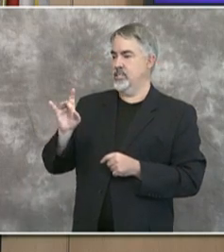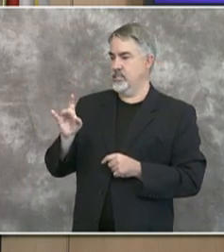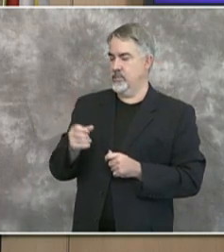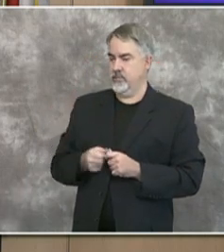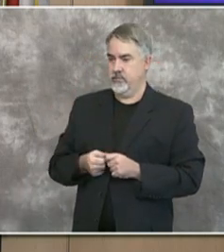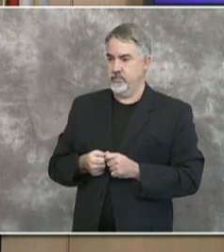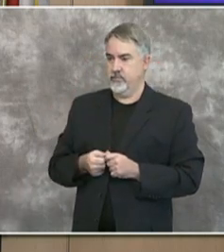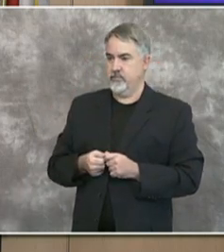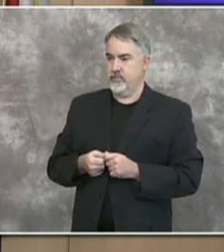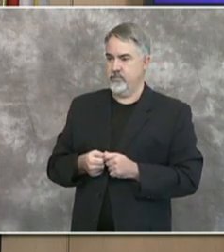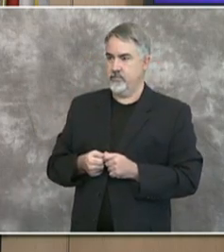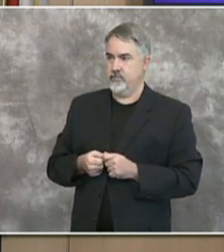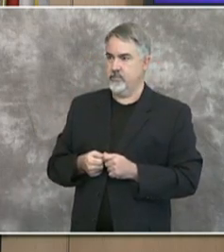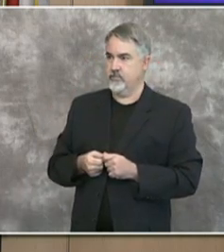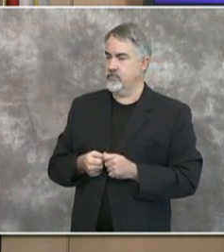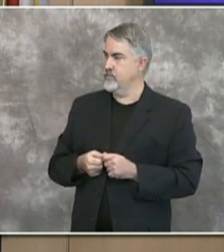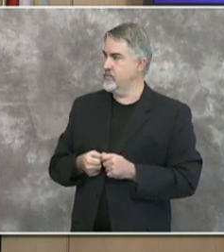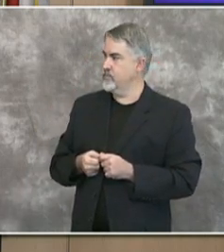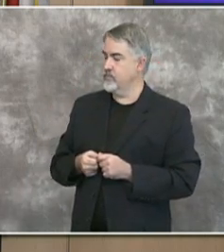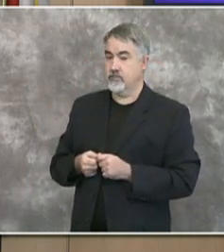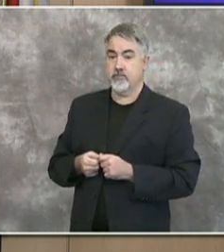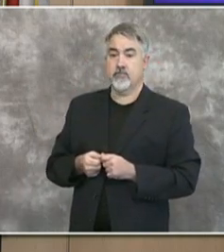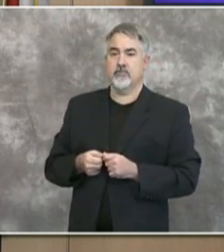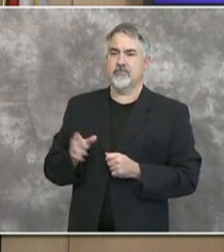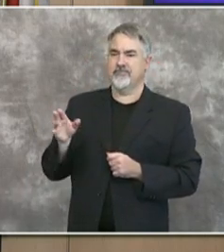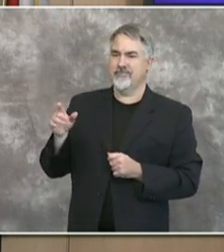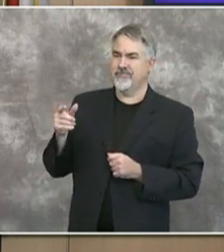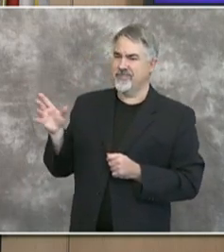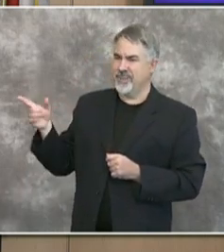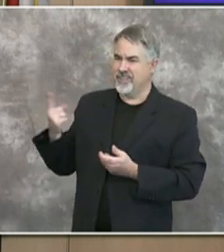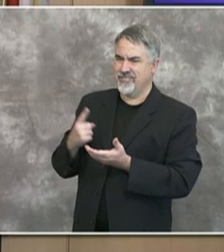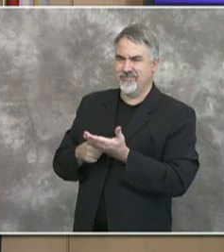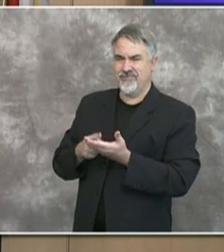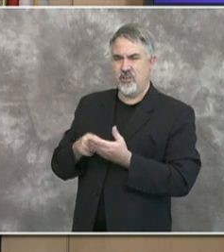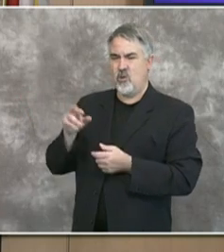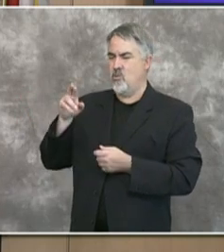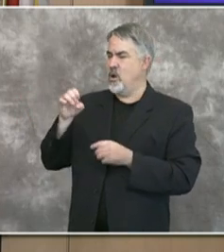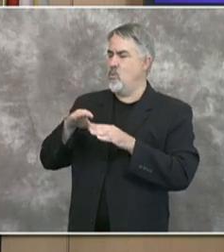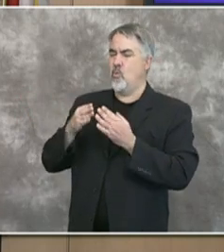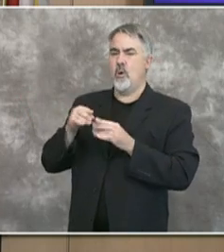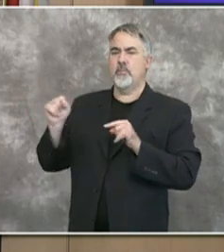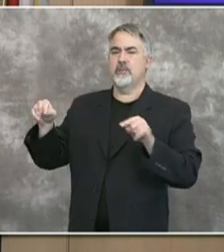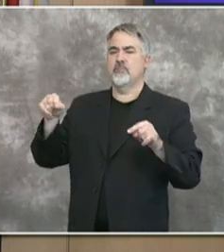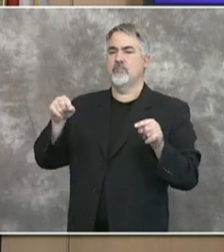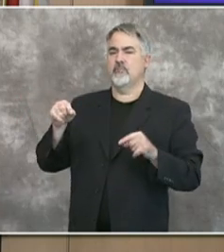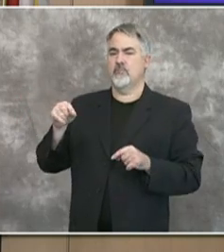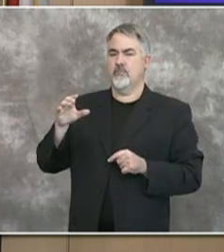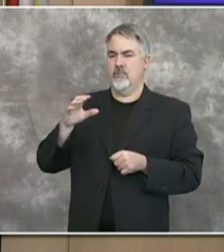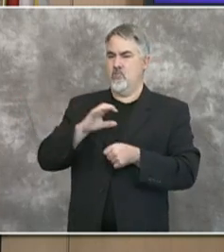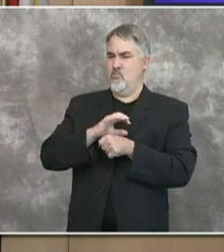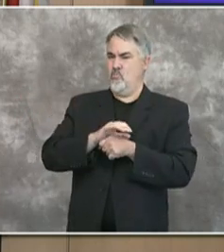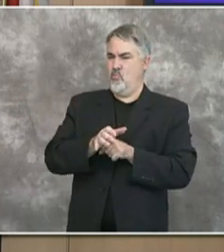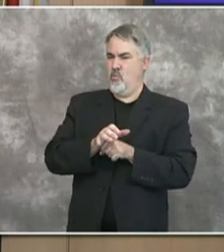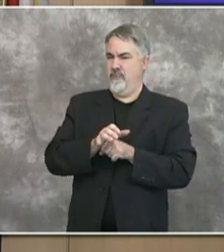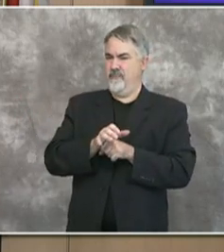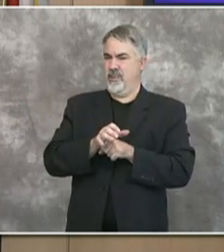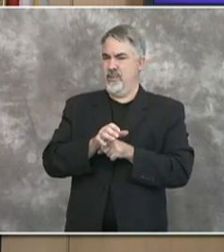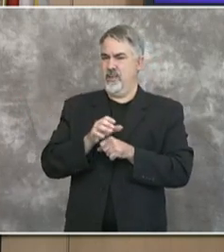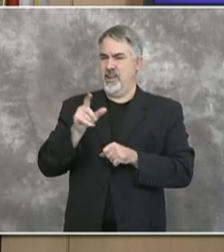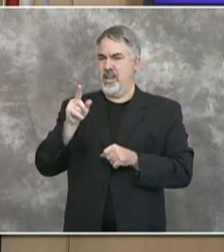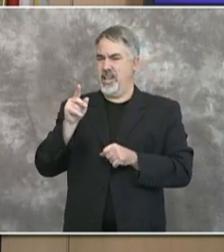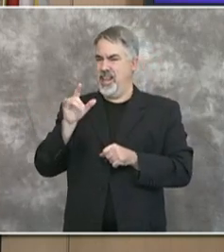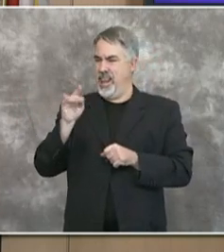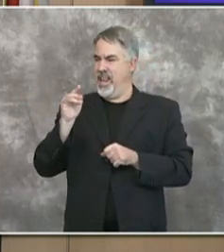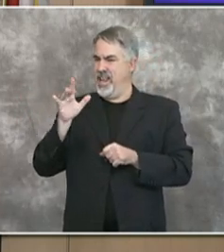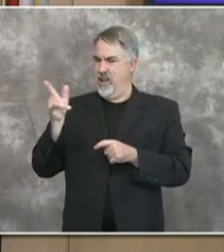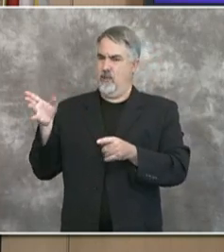Yes, hi. I'm covering the reopening of the COVID clinic. The county had ordered it shut down last week at Maricosta Community